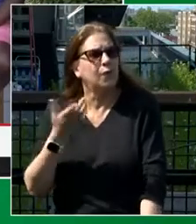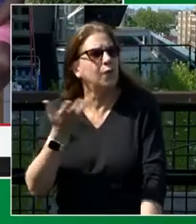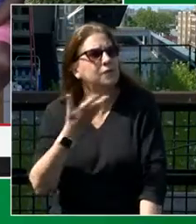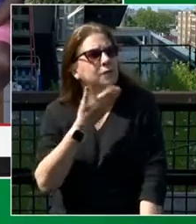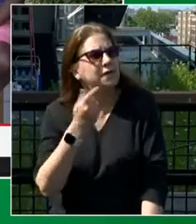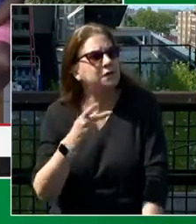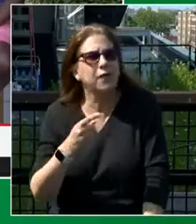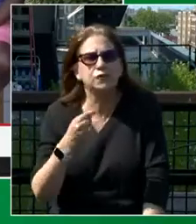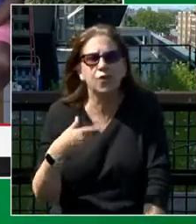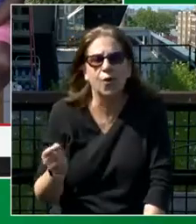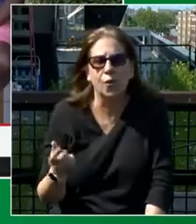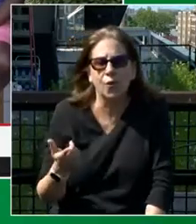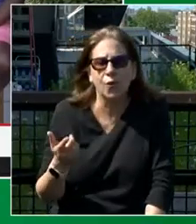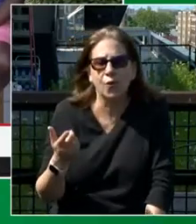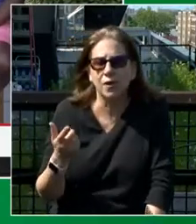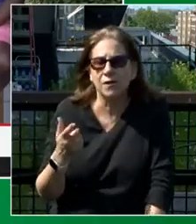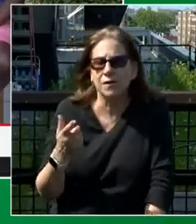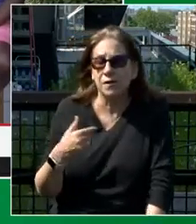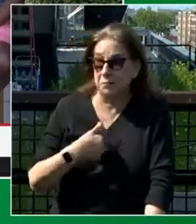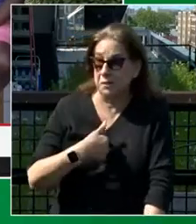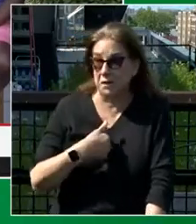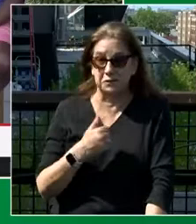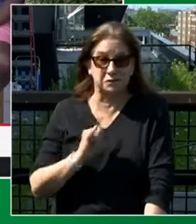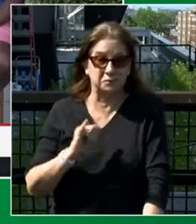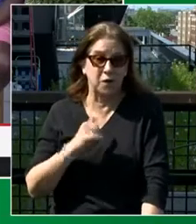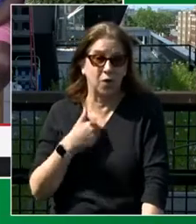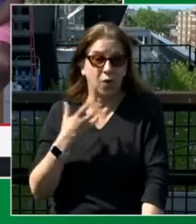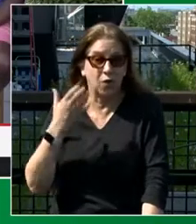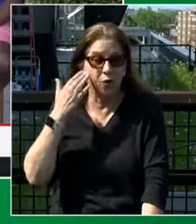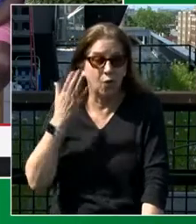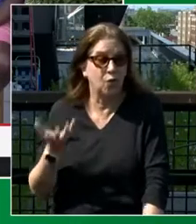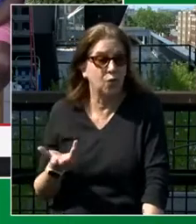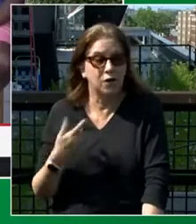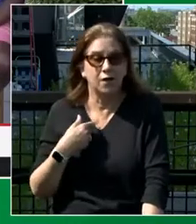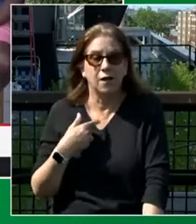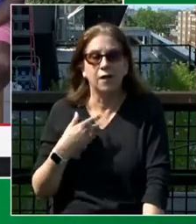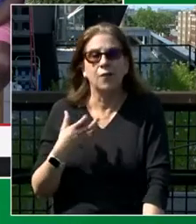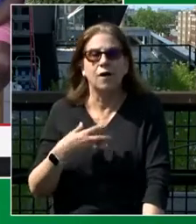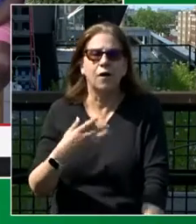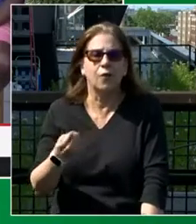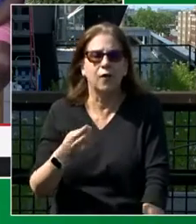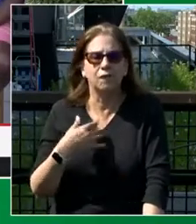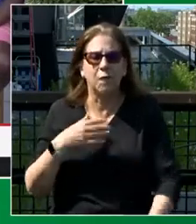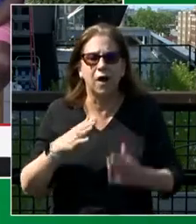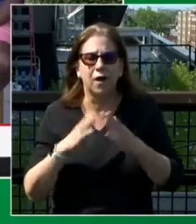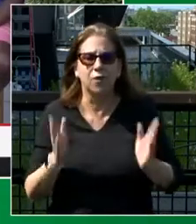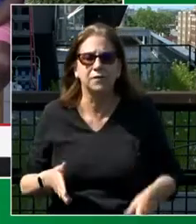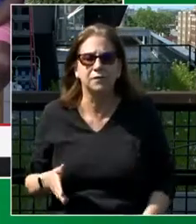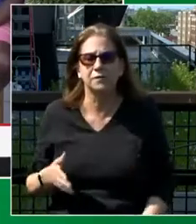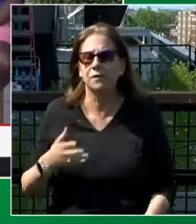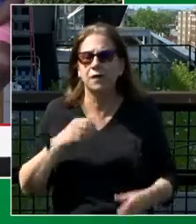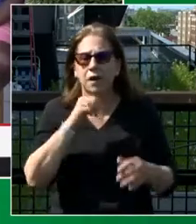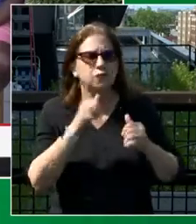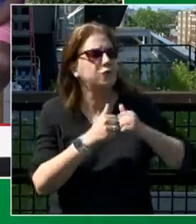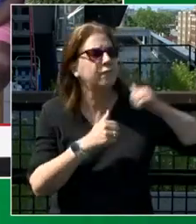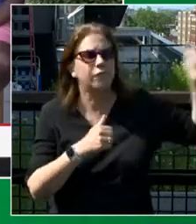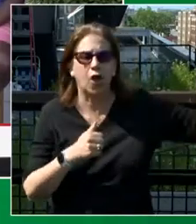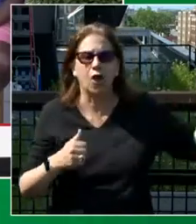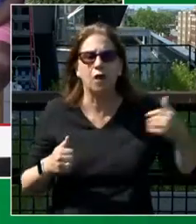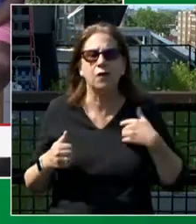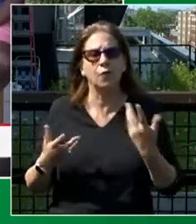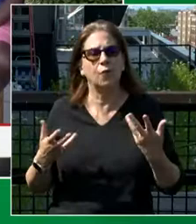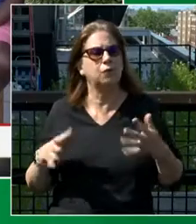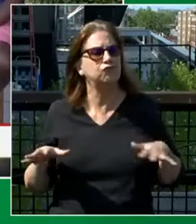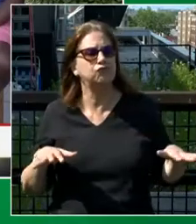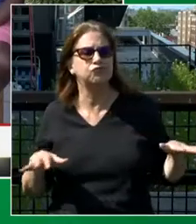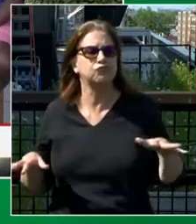myself. Like I'm like, well, maybe I'll go somewhere in my neighborhood instead of going somewhere all the way like somewhere other neighborhood in the city. Mm-hmm. And it's so important that we start